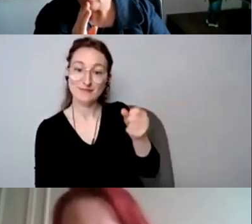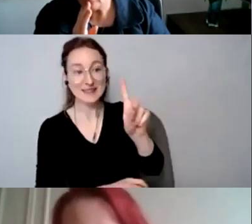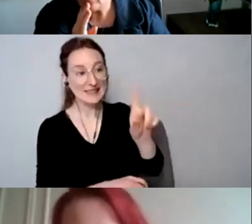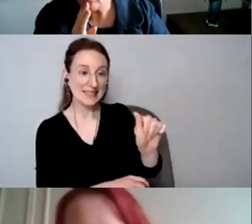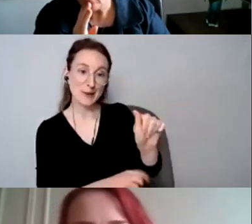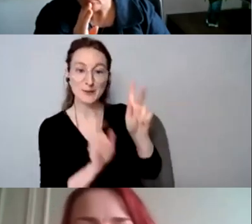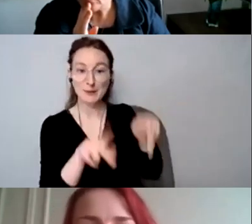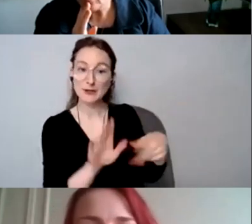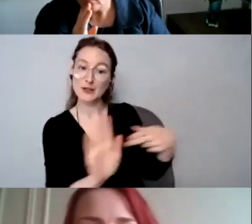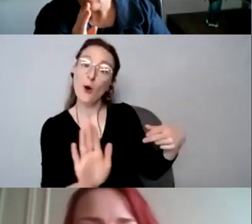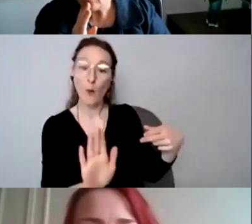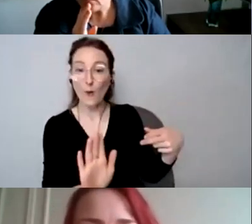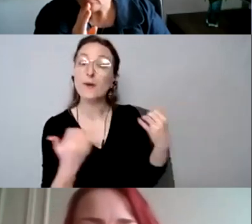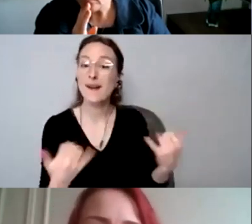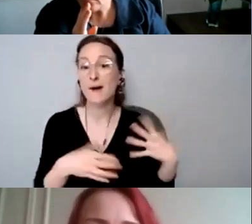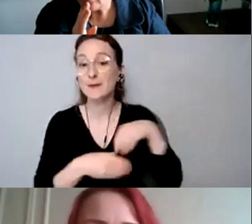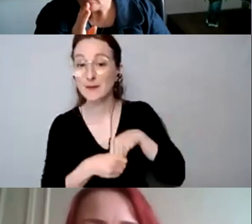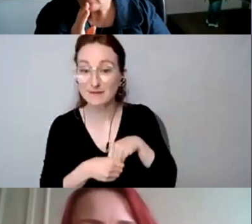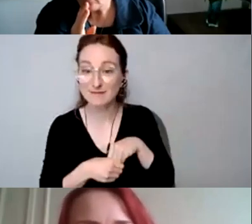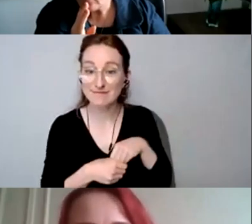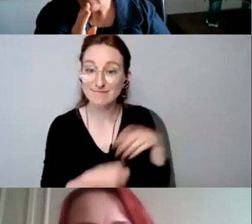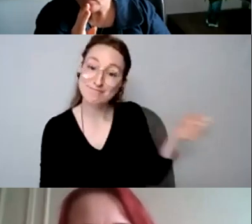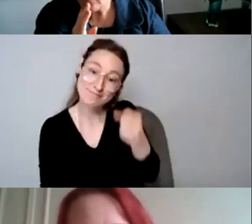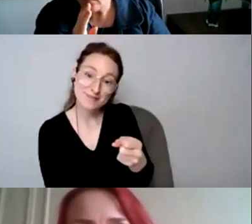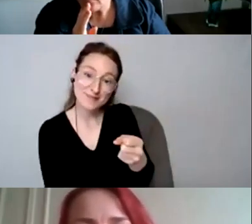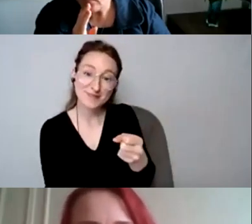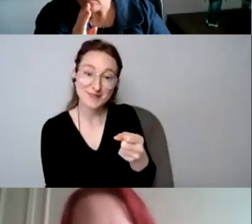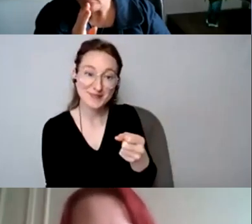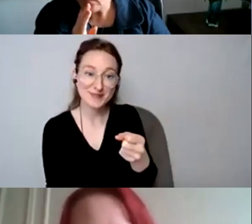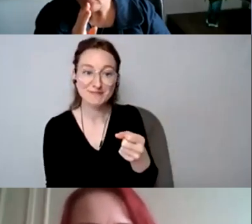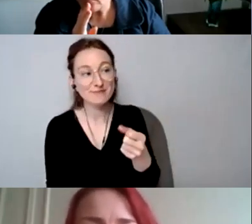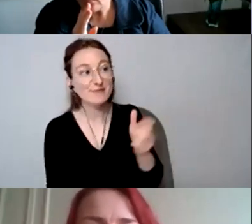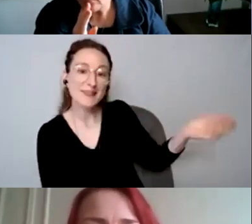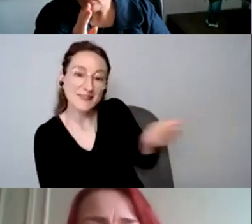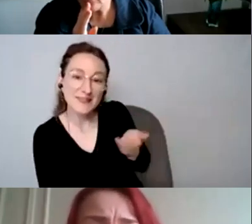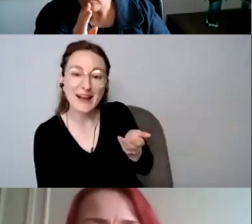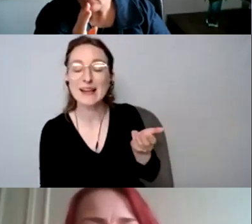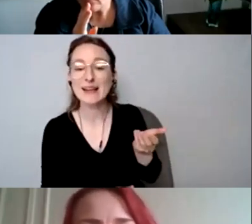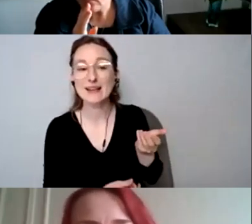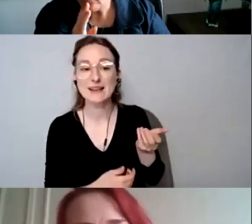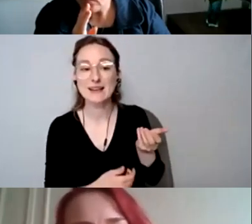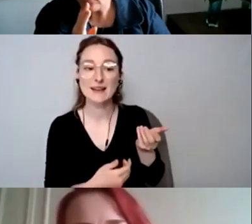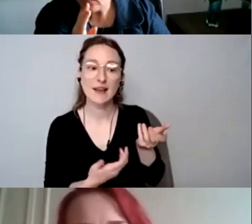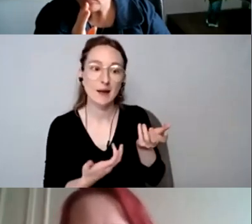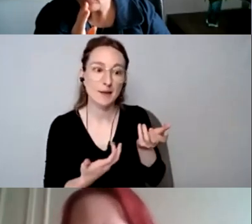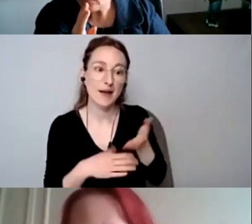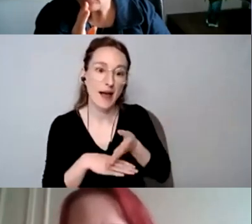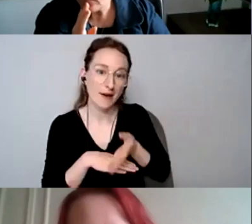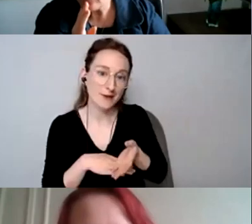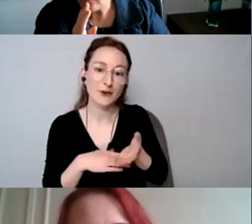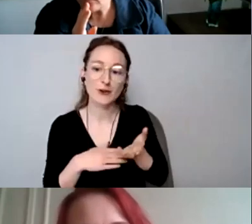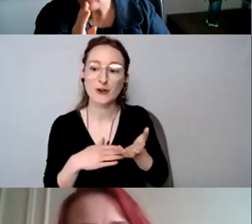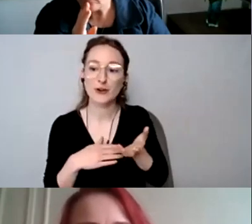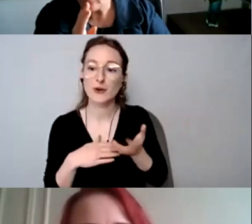an inclusion, right? Which is the person who is invited after all the roles have